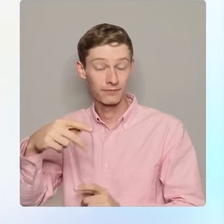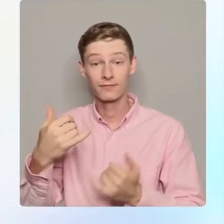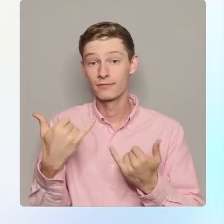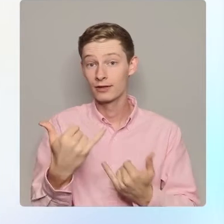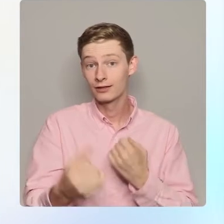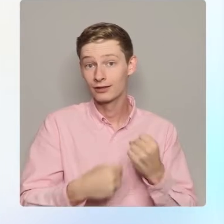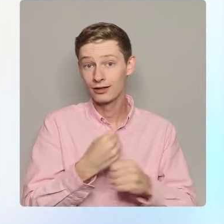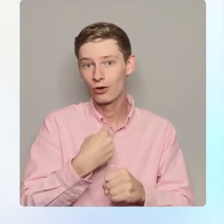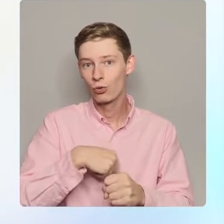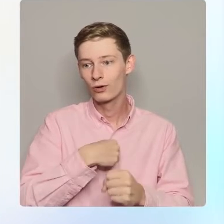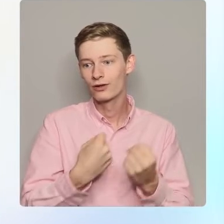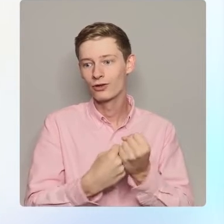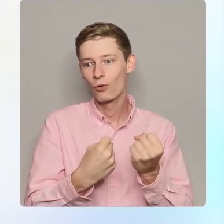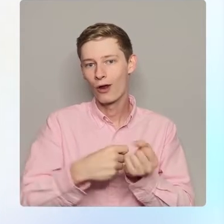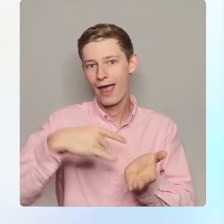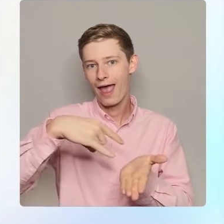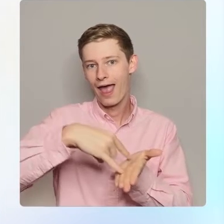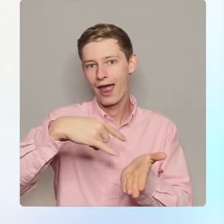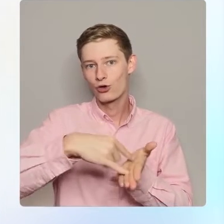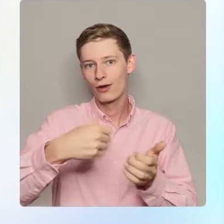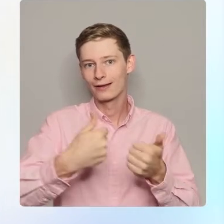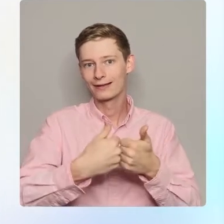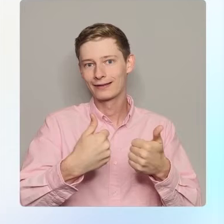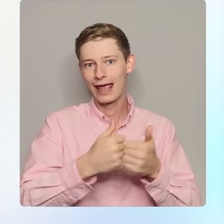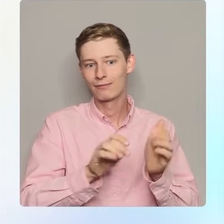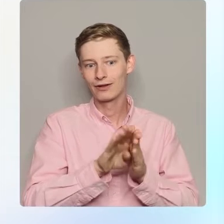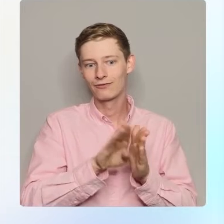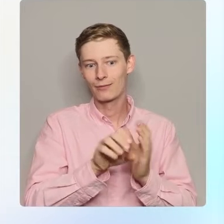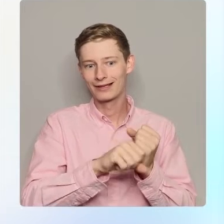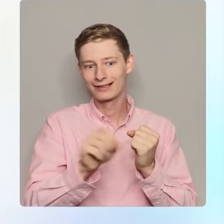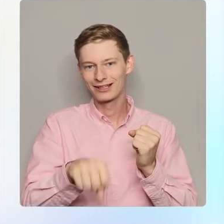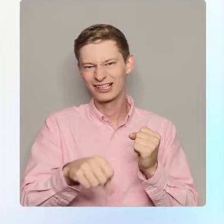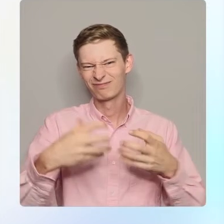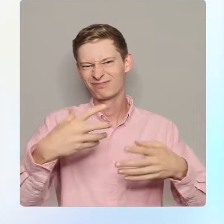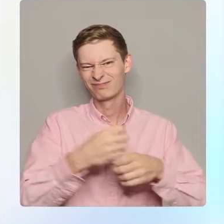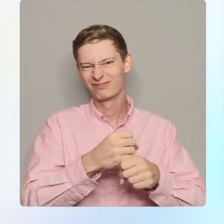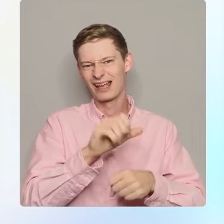year, we launched the VS Code extension that provides